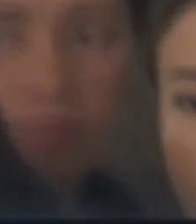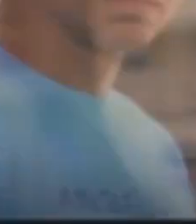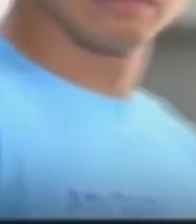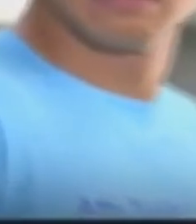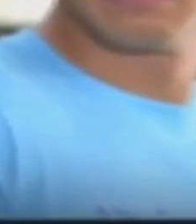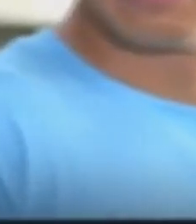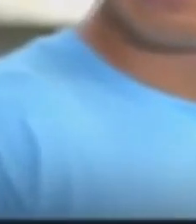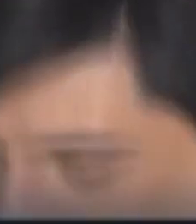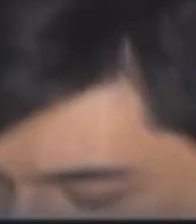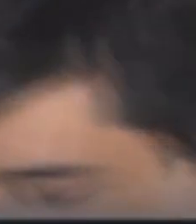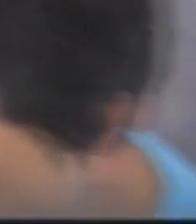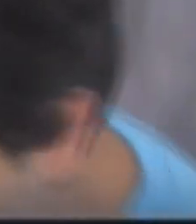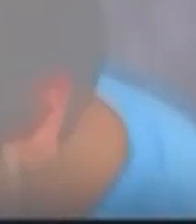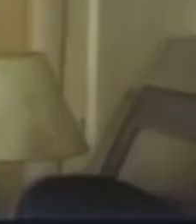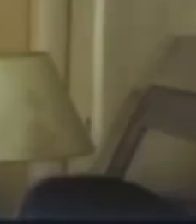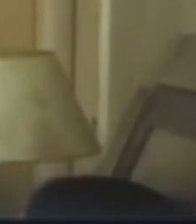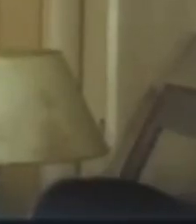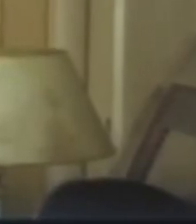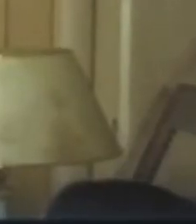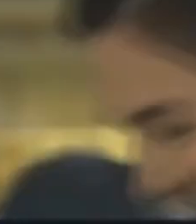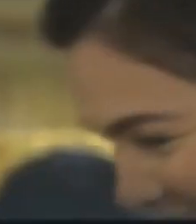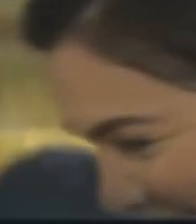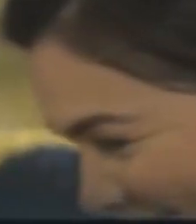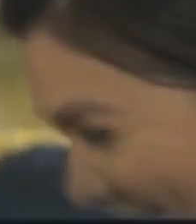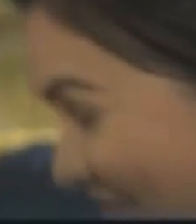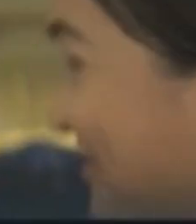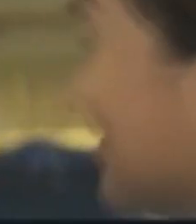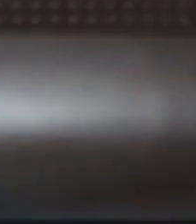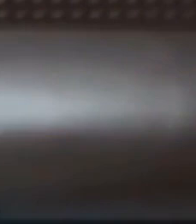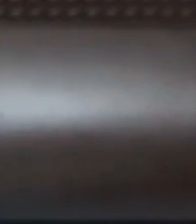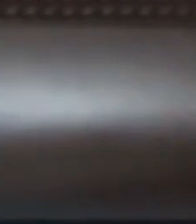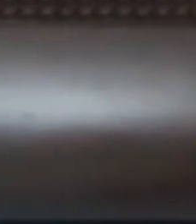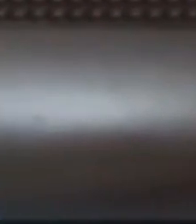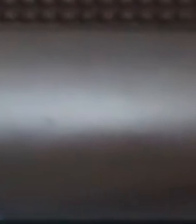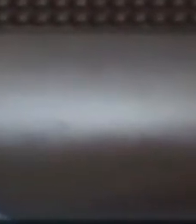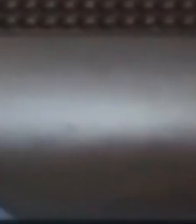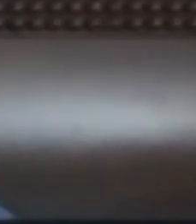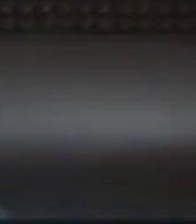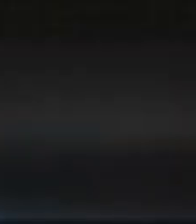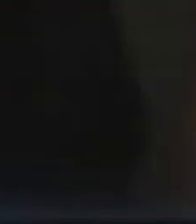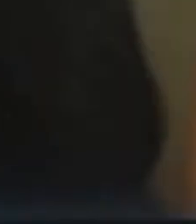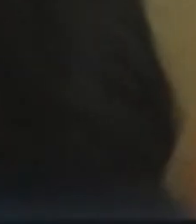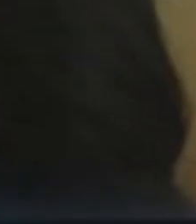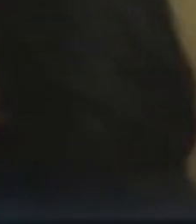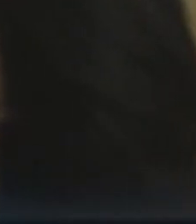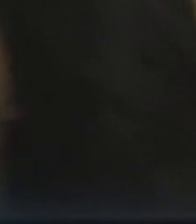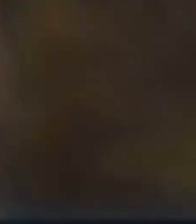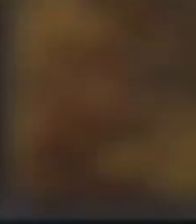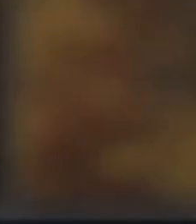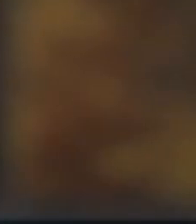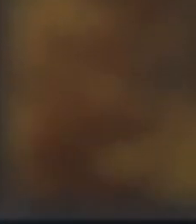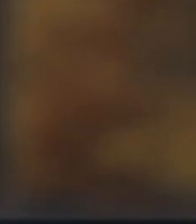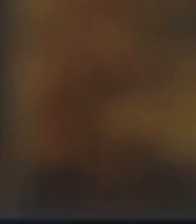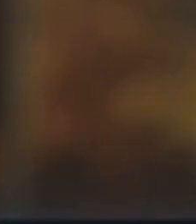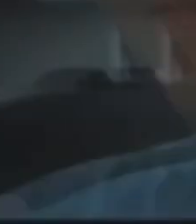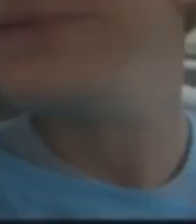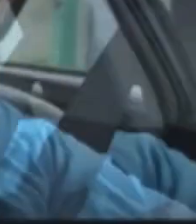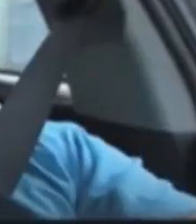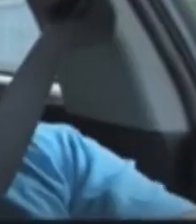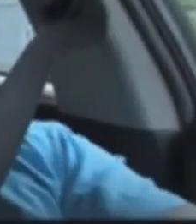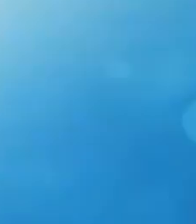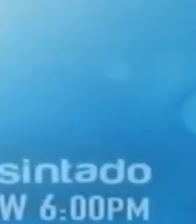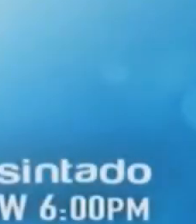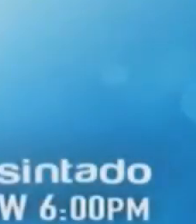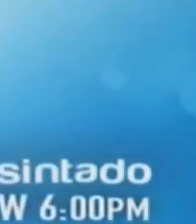Oh my gosh, Anna! Gail, help! Anna, you're pregnant. I'm telling you that getting rid of them will fix all our problems. Just get rid of both of them. Get rid of them right